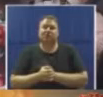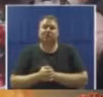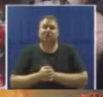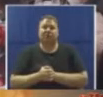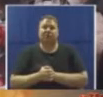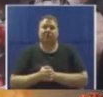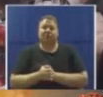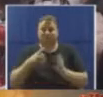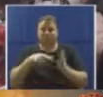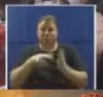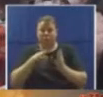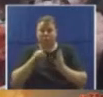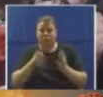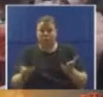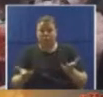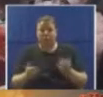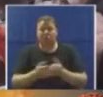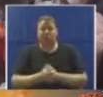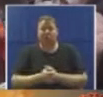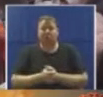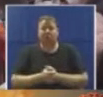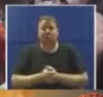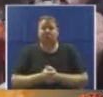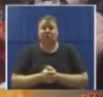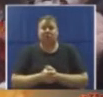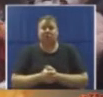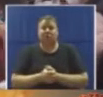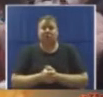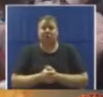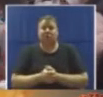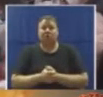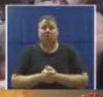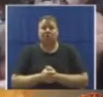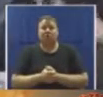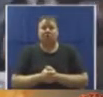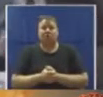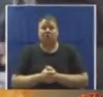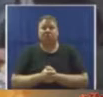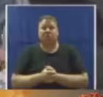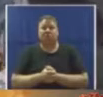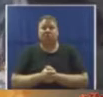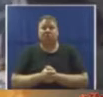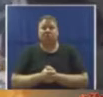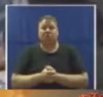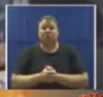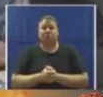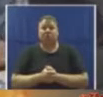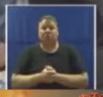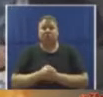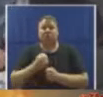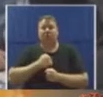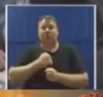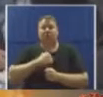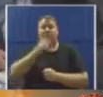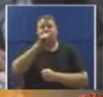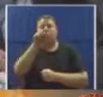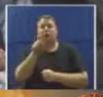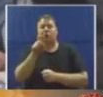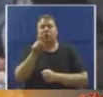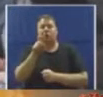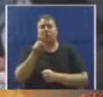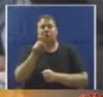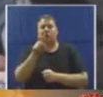I'm reading the question now, Speaker. Yes, proceed. I said, my question to the Deputy President is